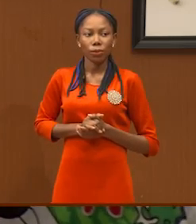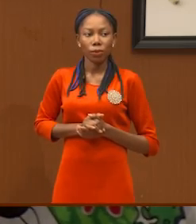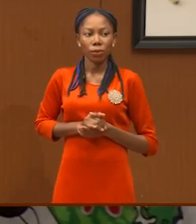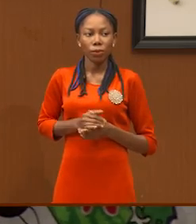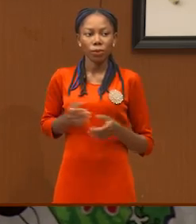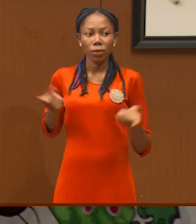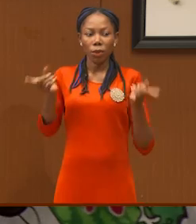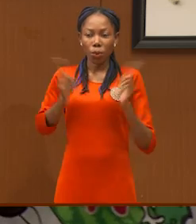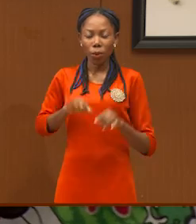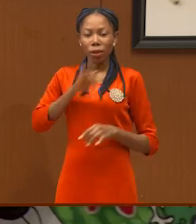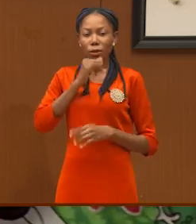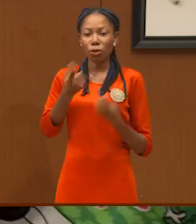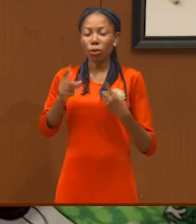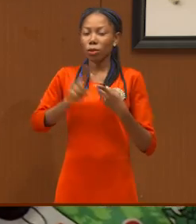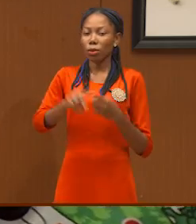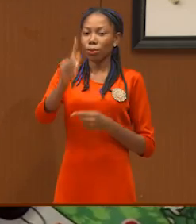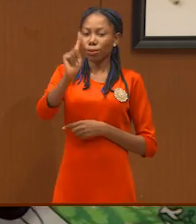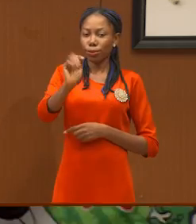When it comes to tenancy issue,